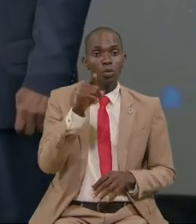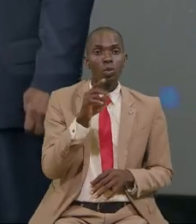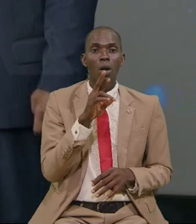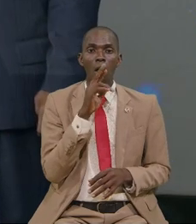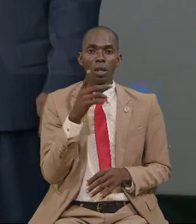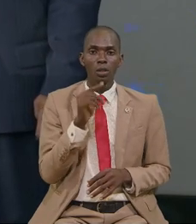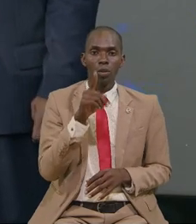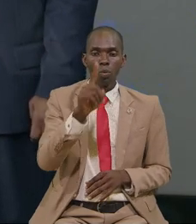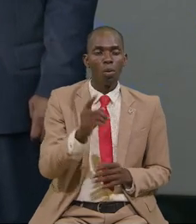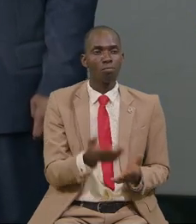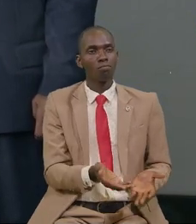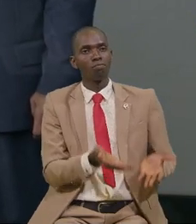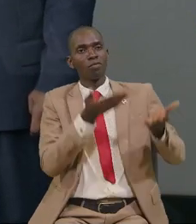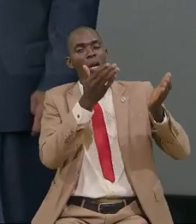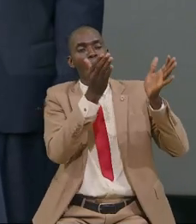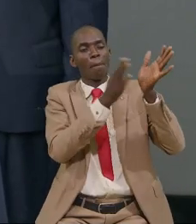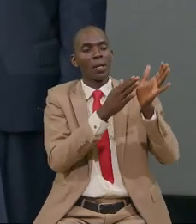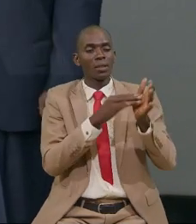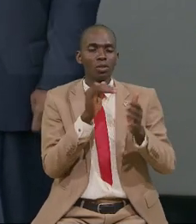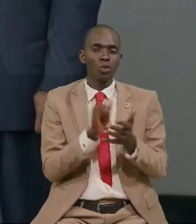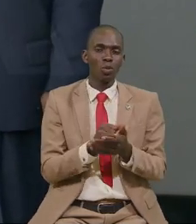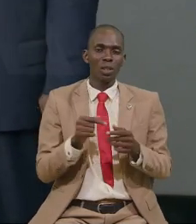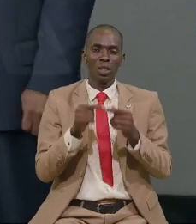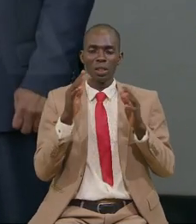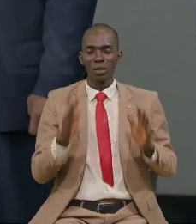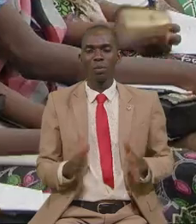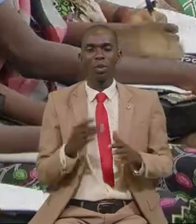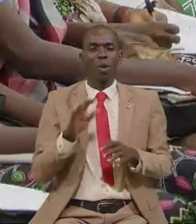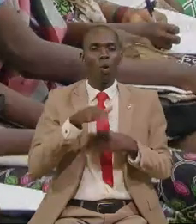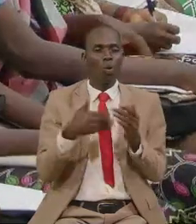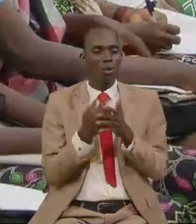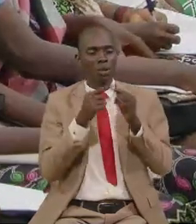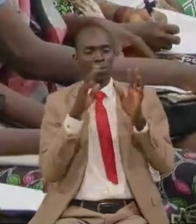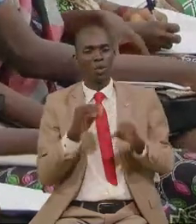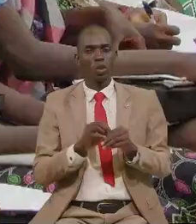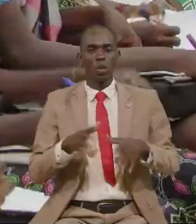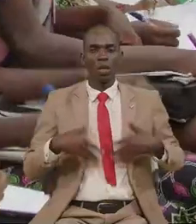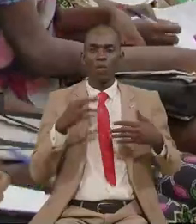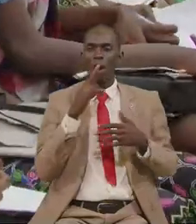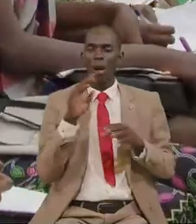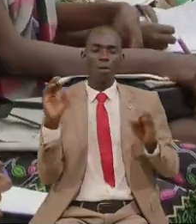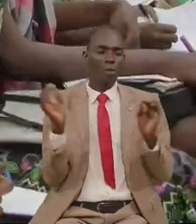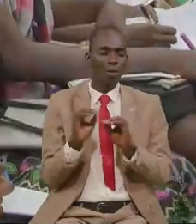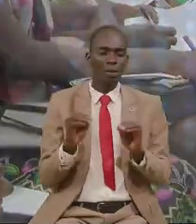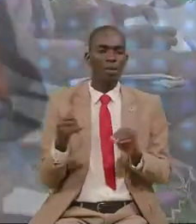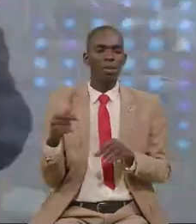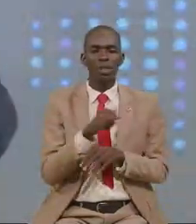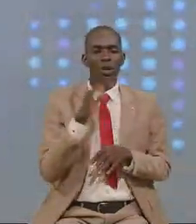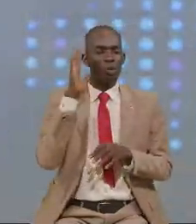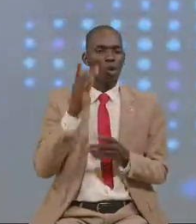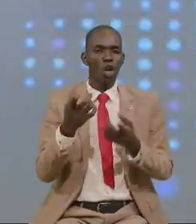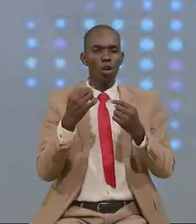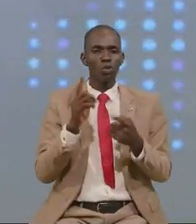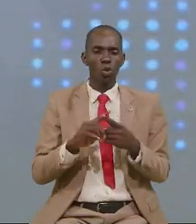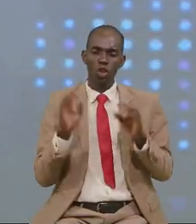magnifying those enemies. Those enemies of your life, they are nothing. They will come to nothing. It